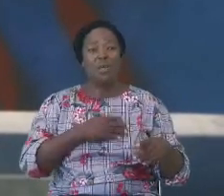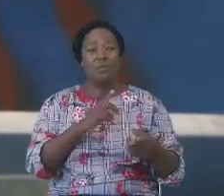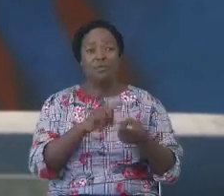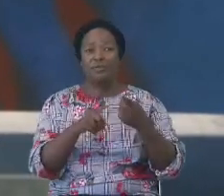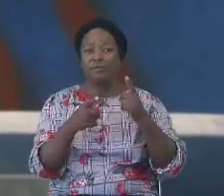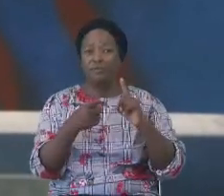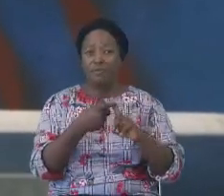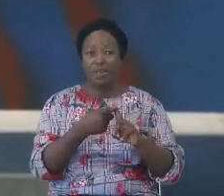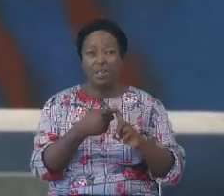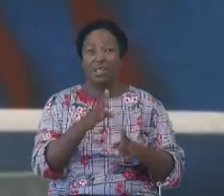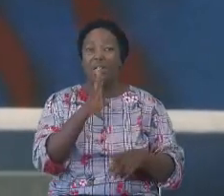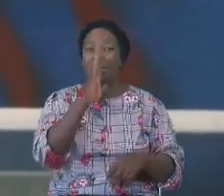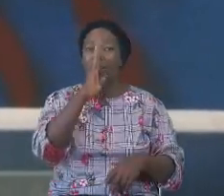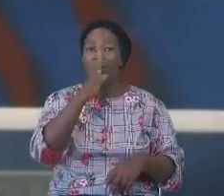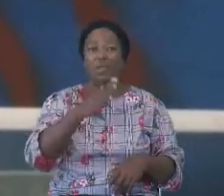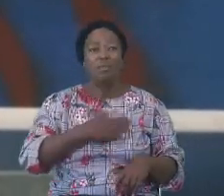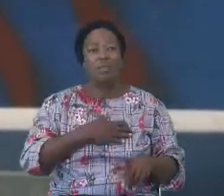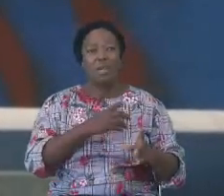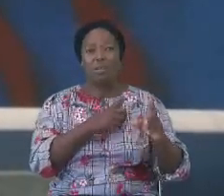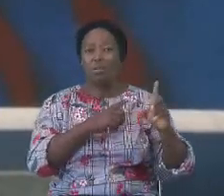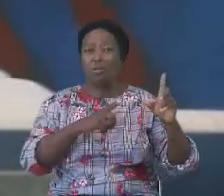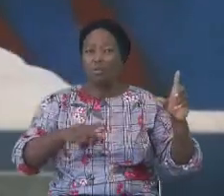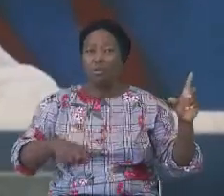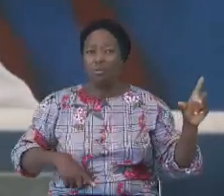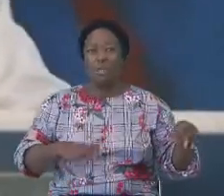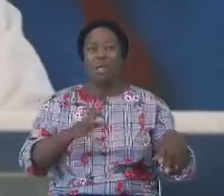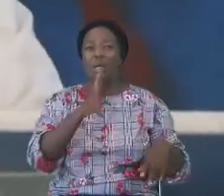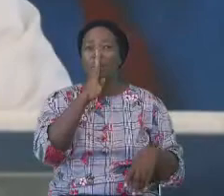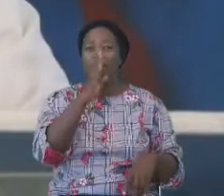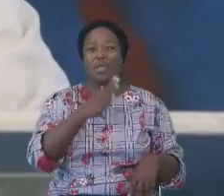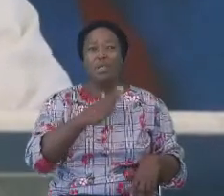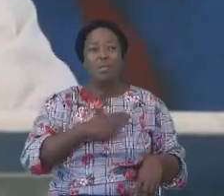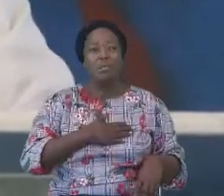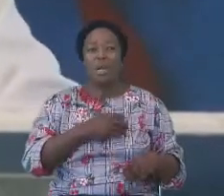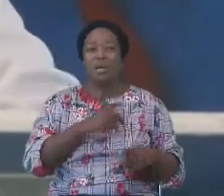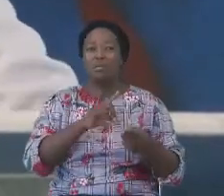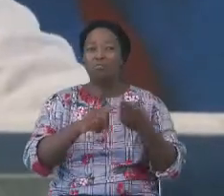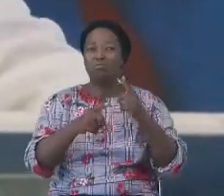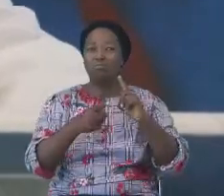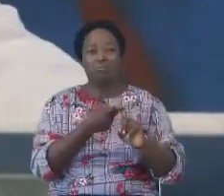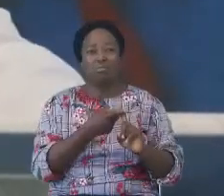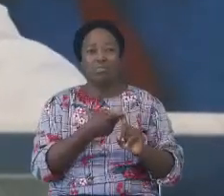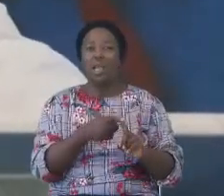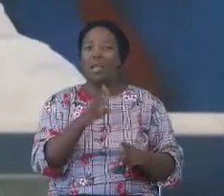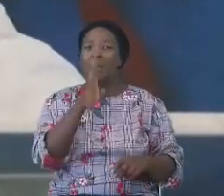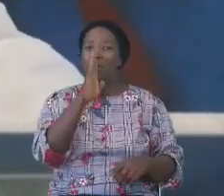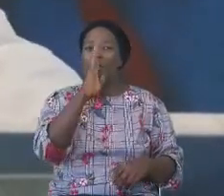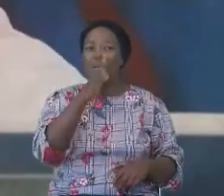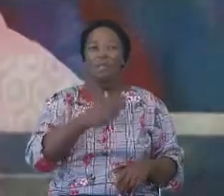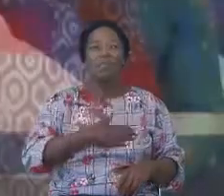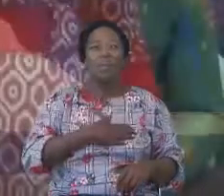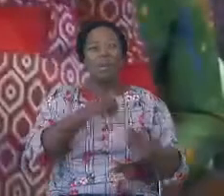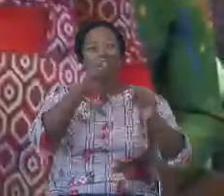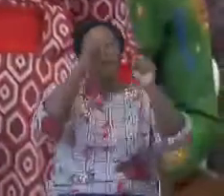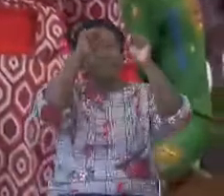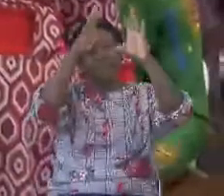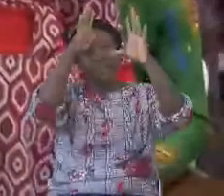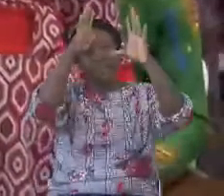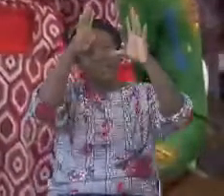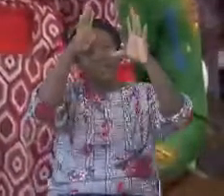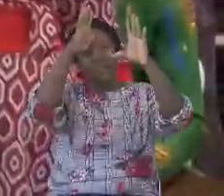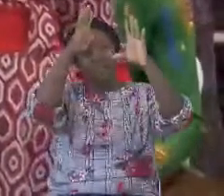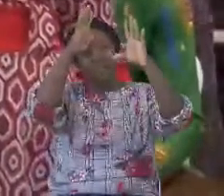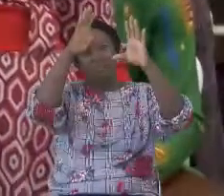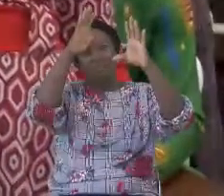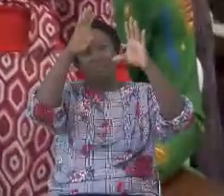Lord, be my friend, be my Lord, be my